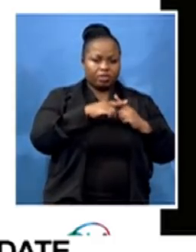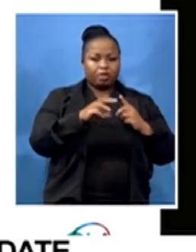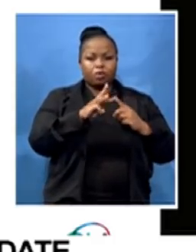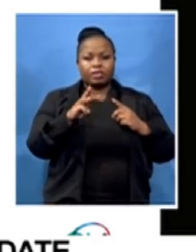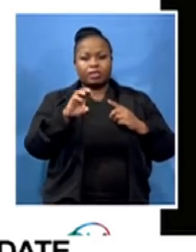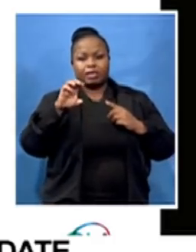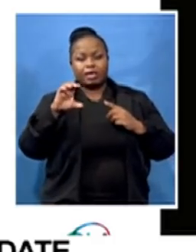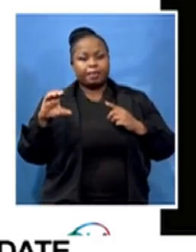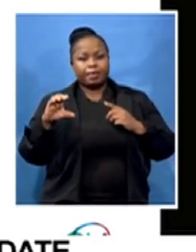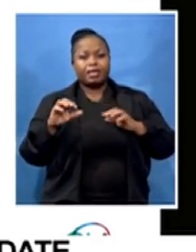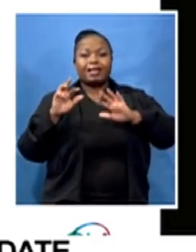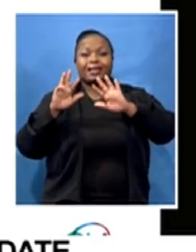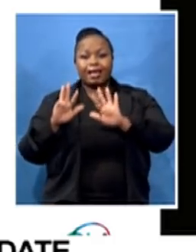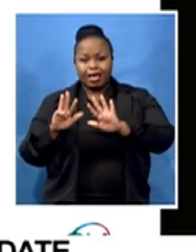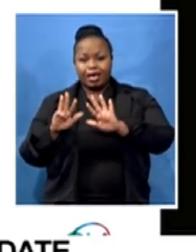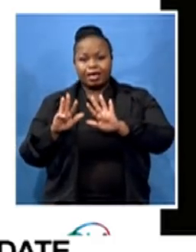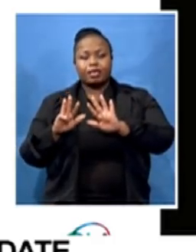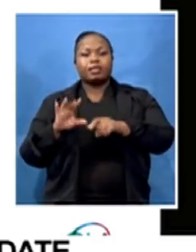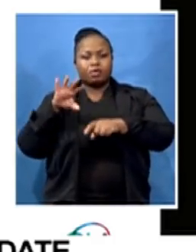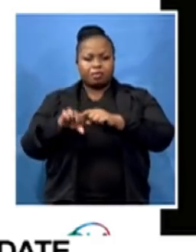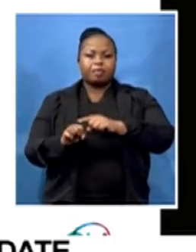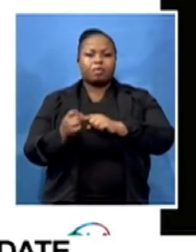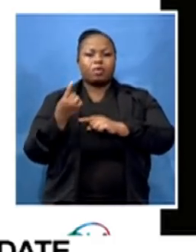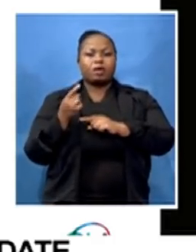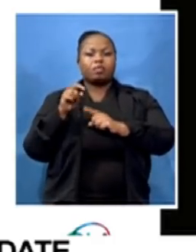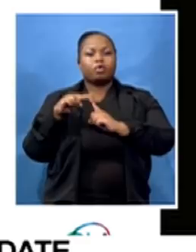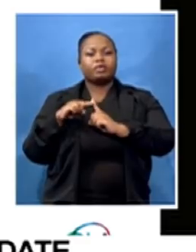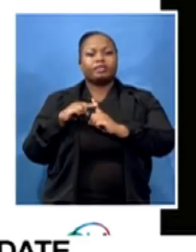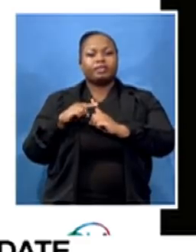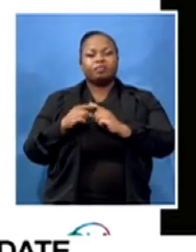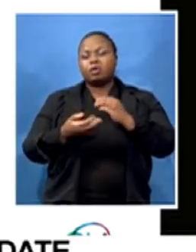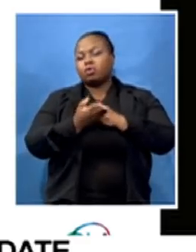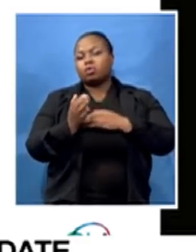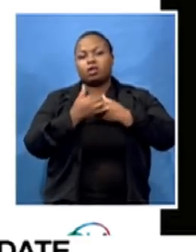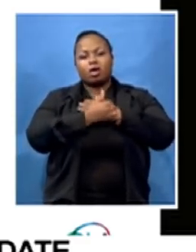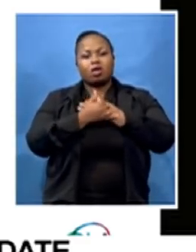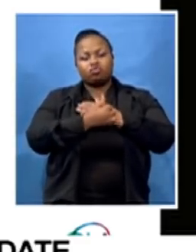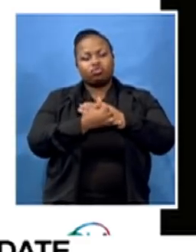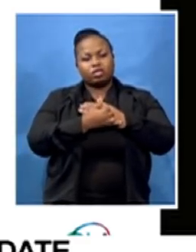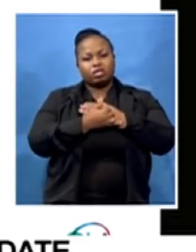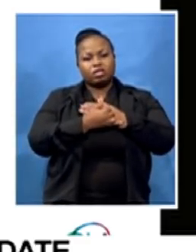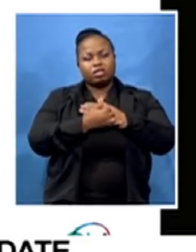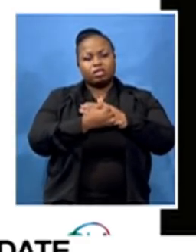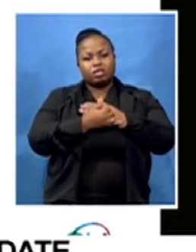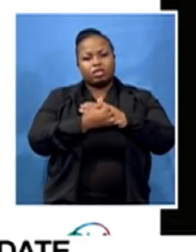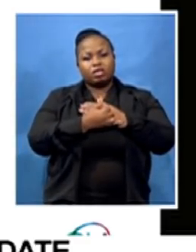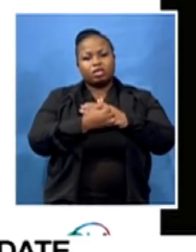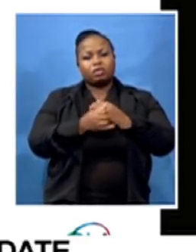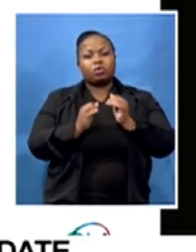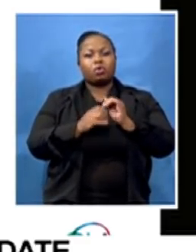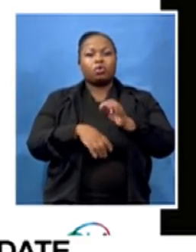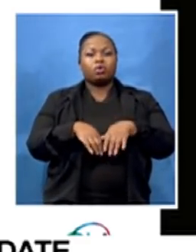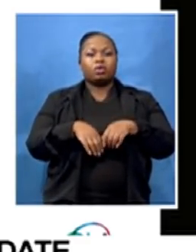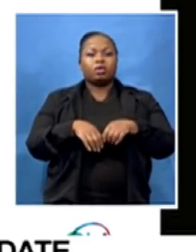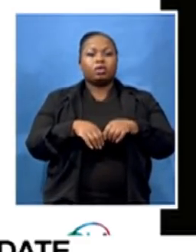ones that are positive. Overall in the country is 1 in every 25 cases, and